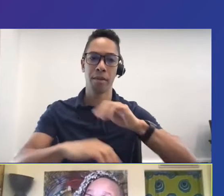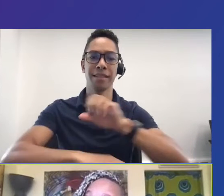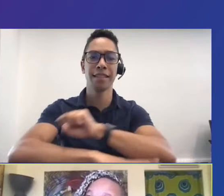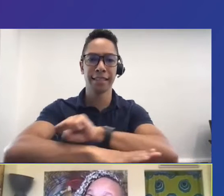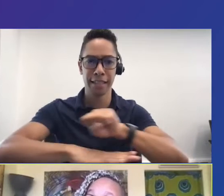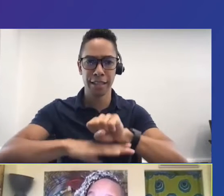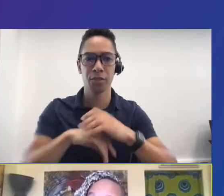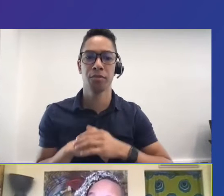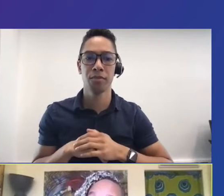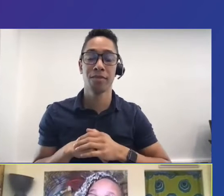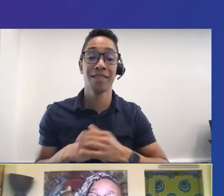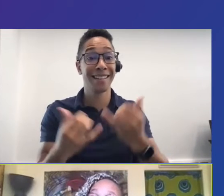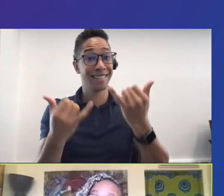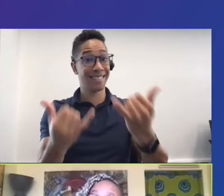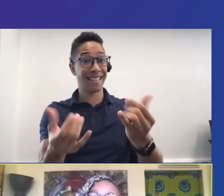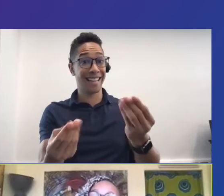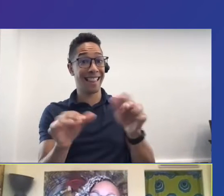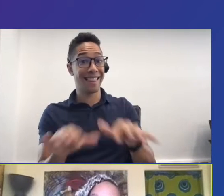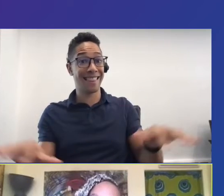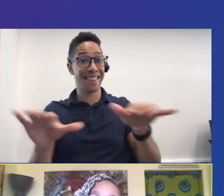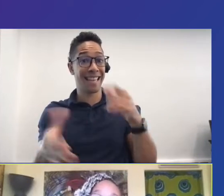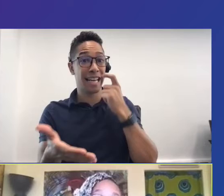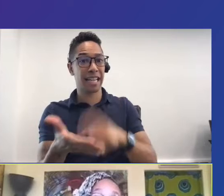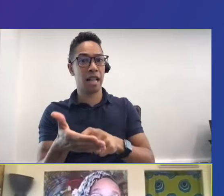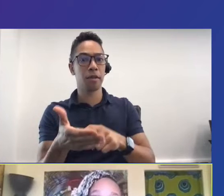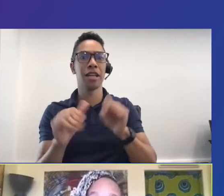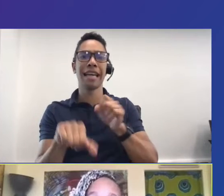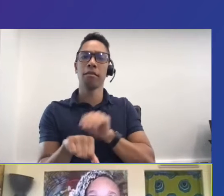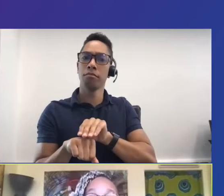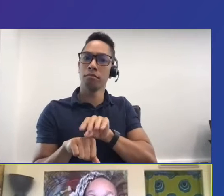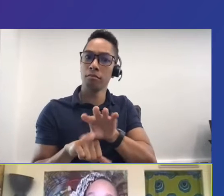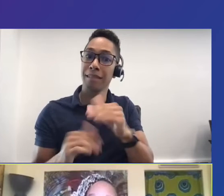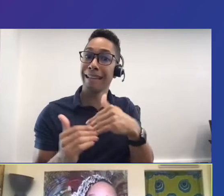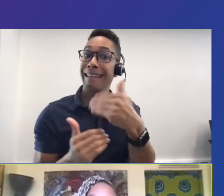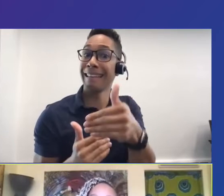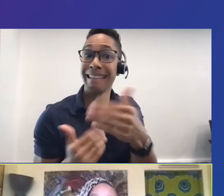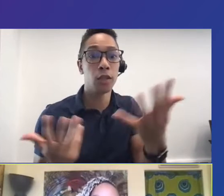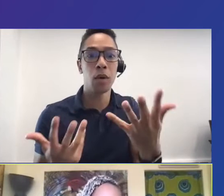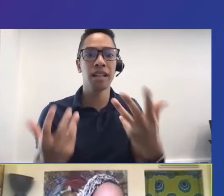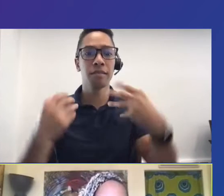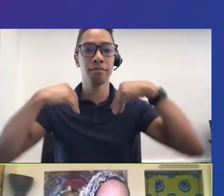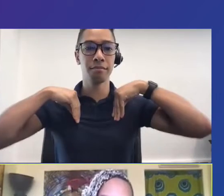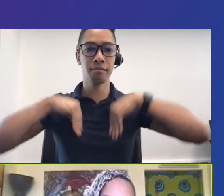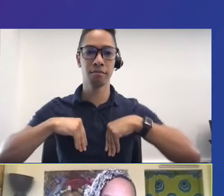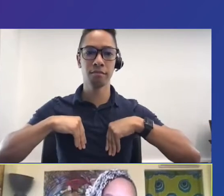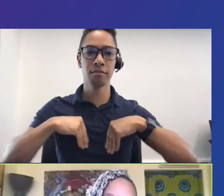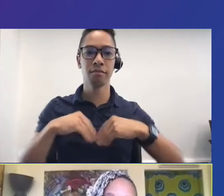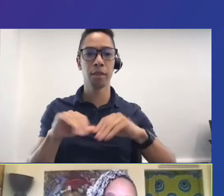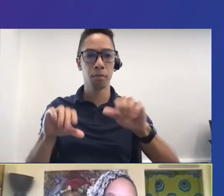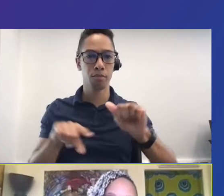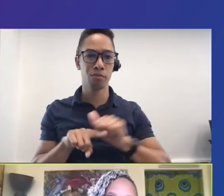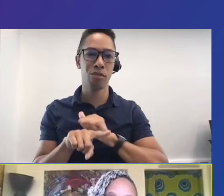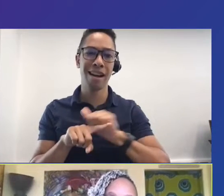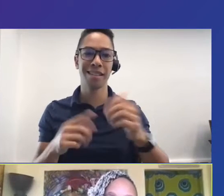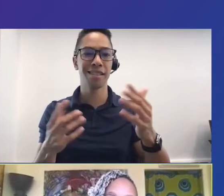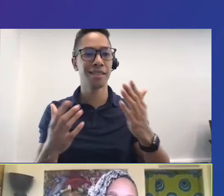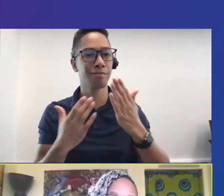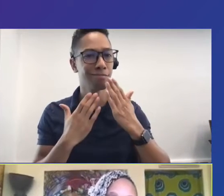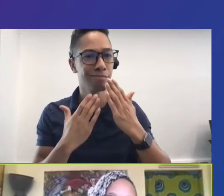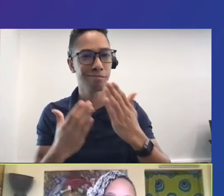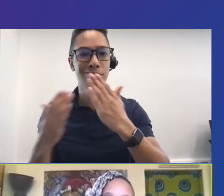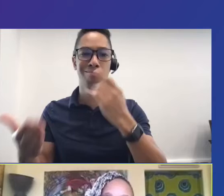land acknowledgements today move into embodied cultural practices of gratitude and reparation.